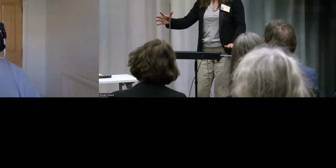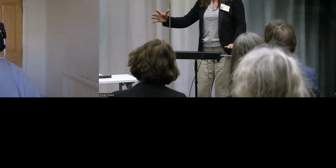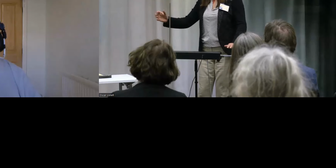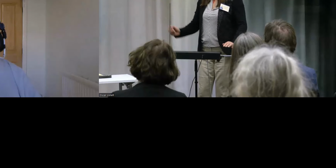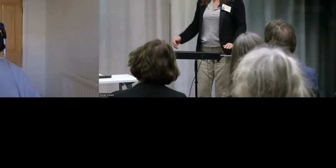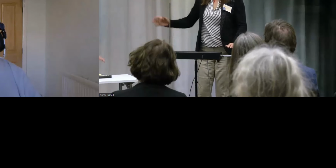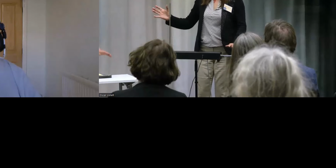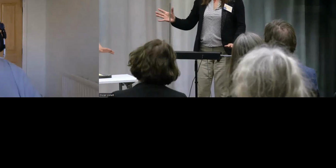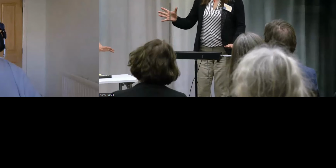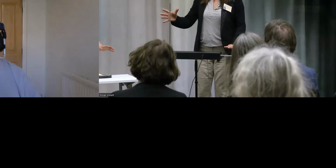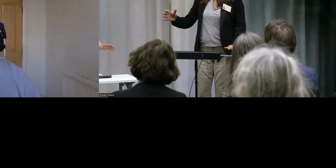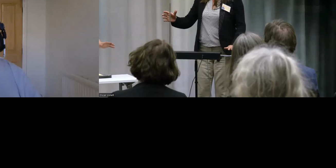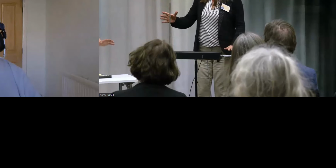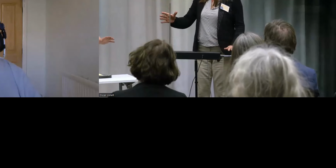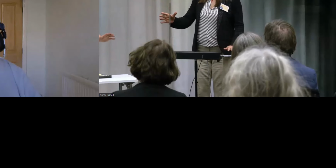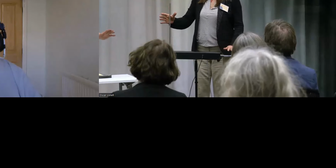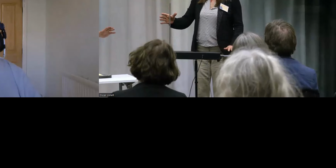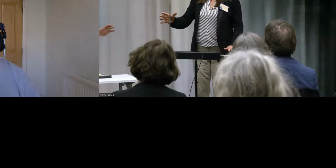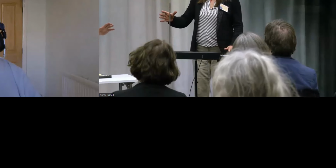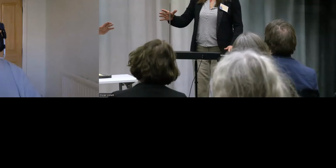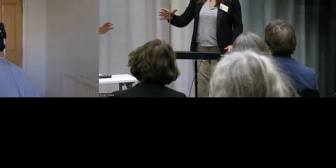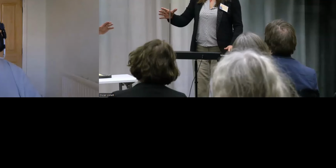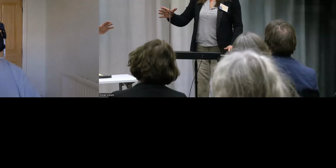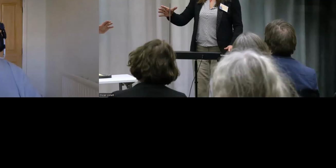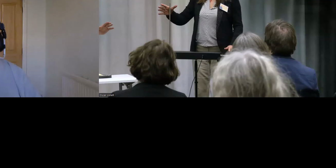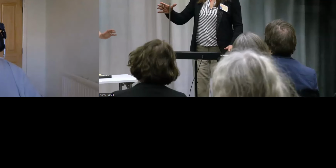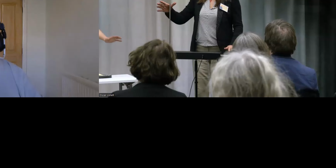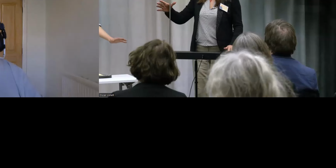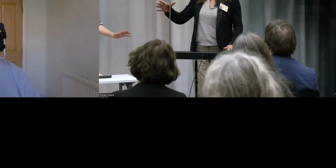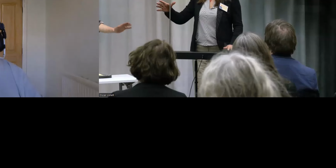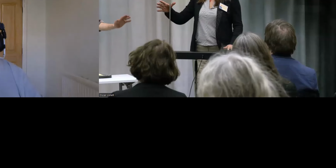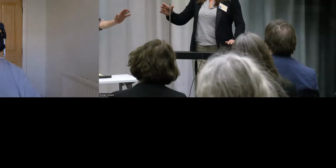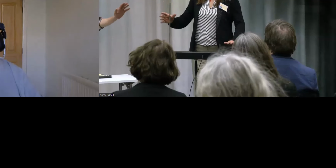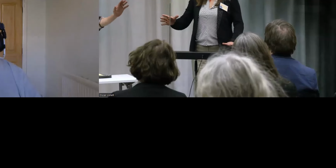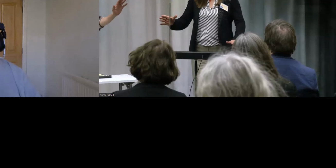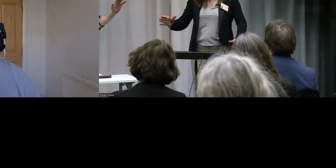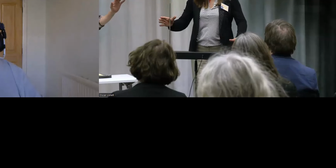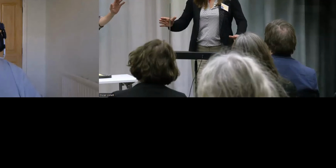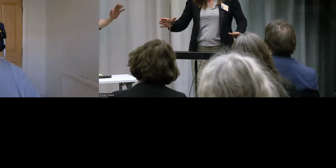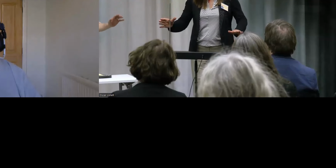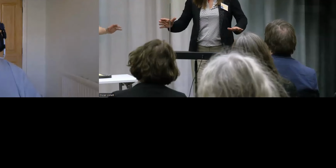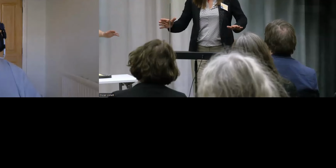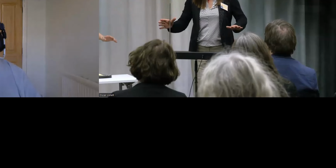show us. Lift your left hand slowly. Left hand slowly. Lift.